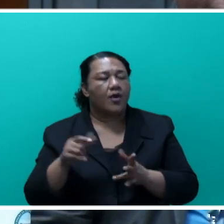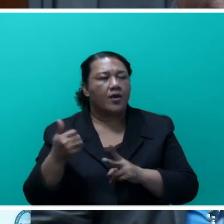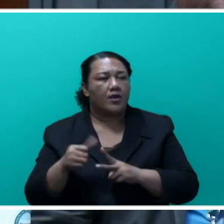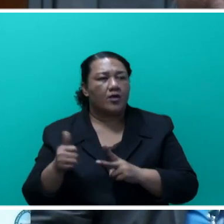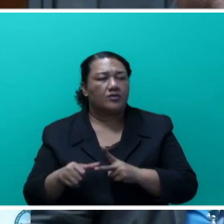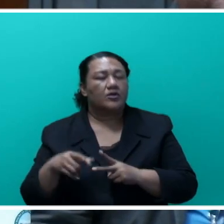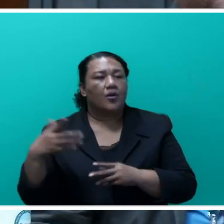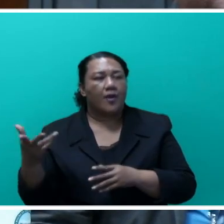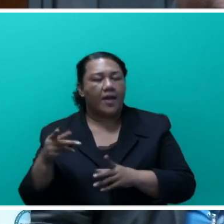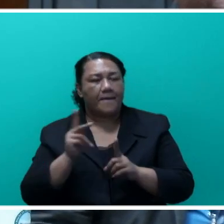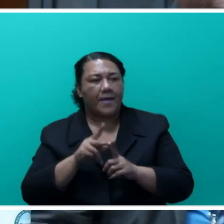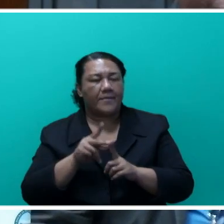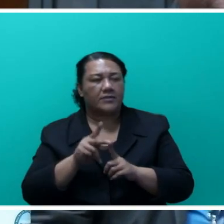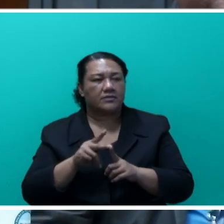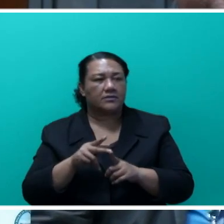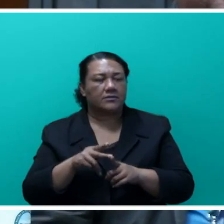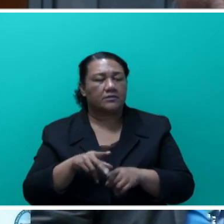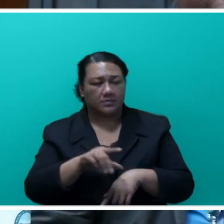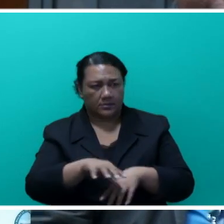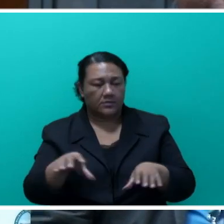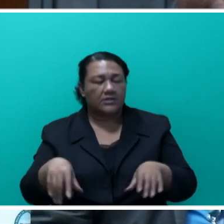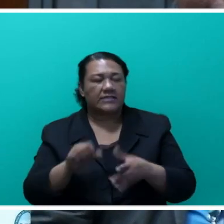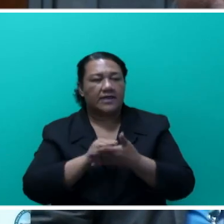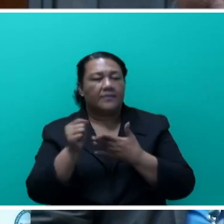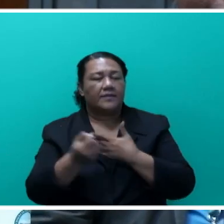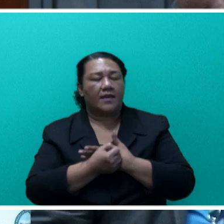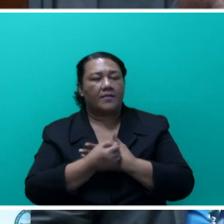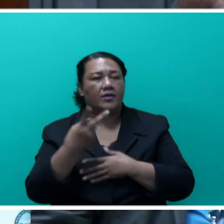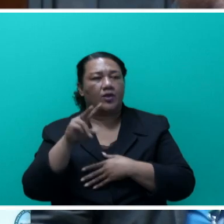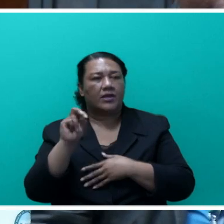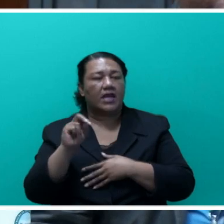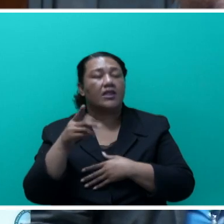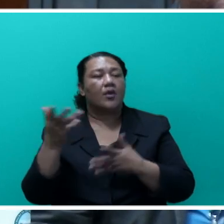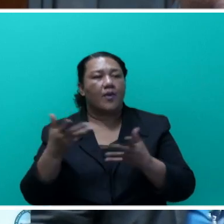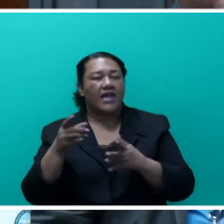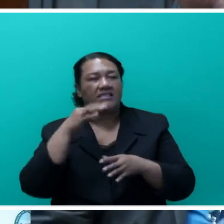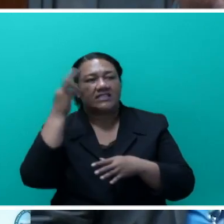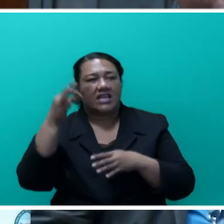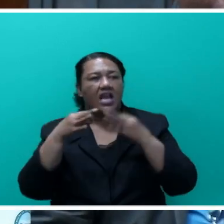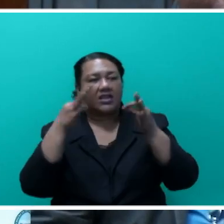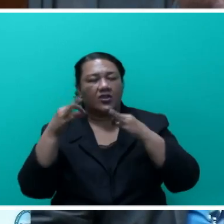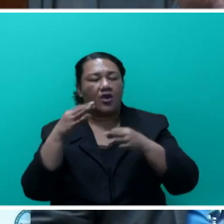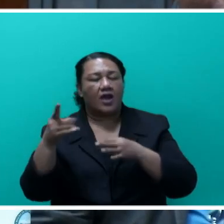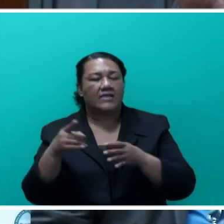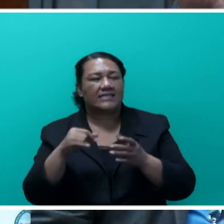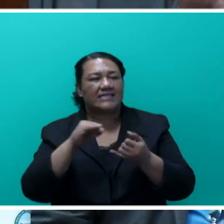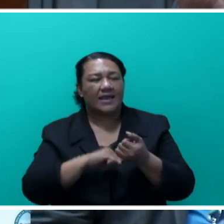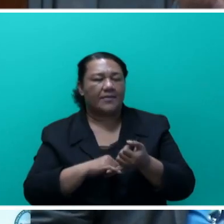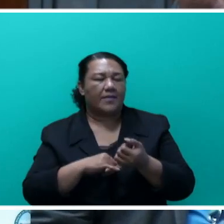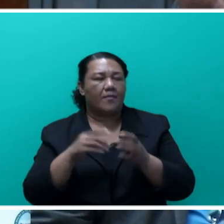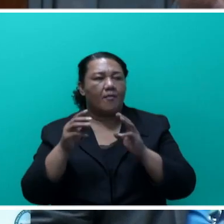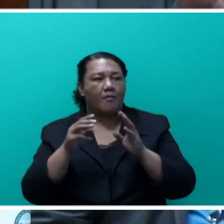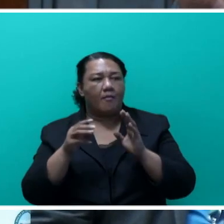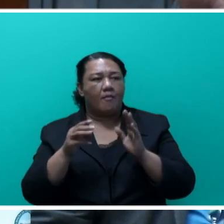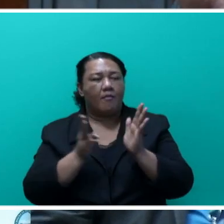Multipurpose Court. And the next day, September 20th, it will be held at Singatoka Saipre Mall, 21st,